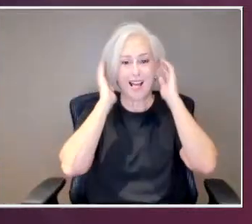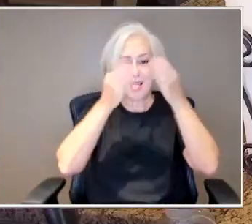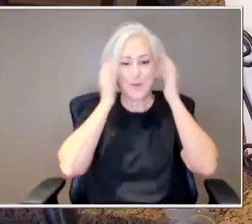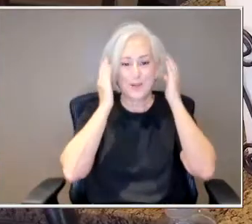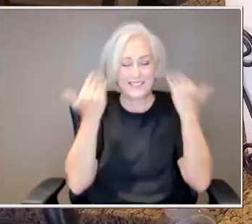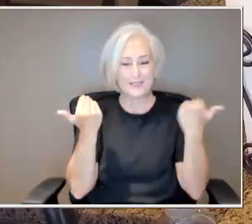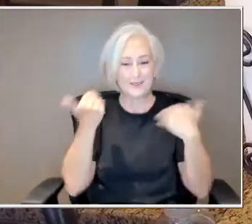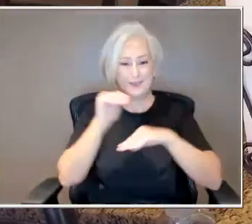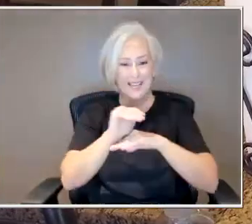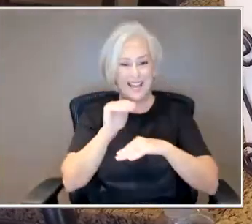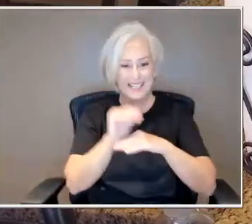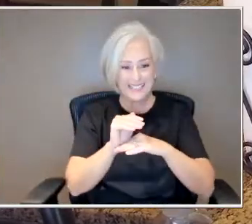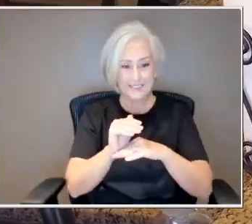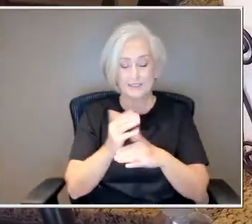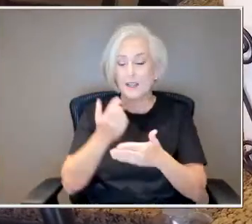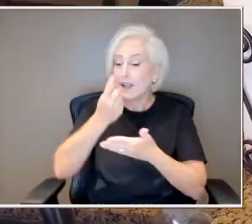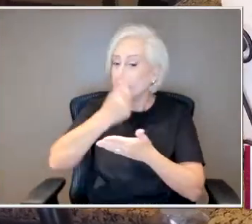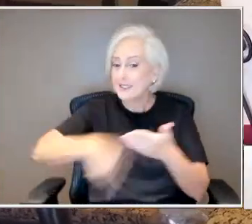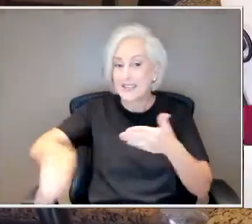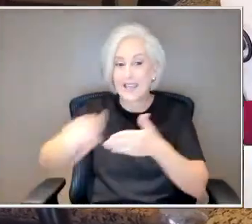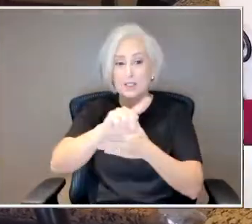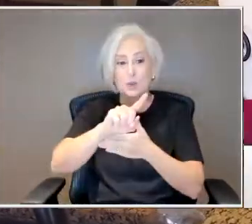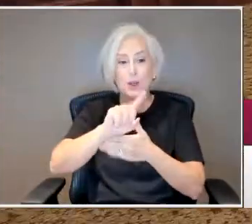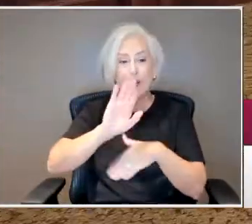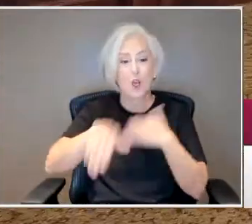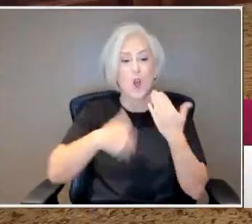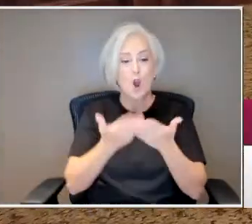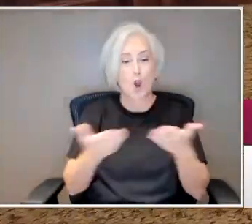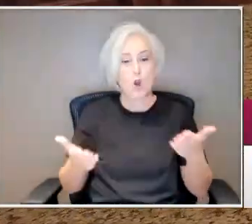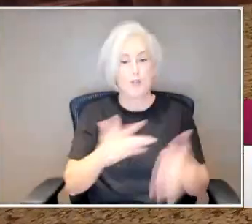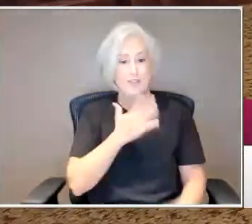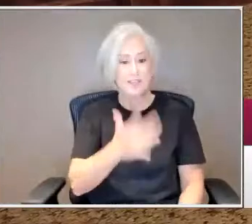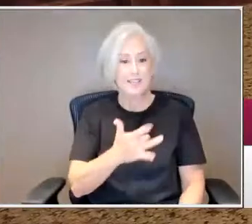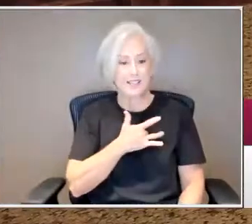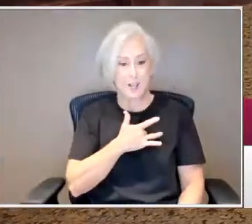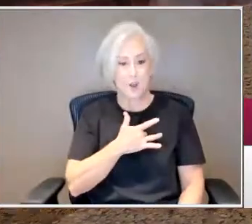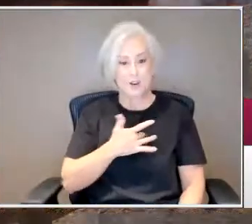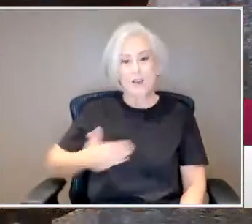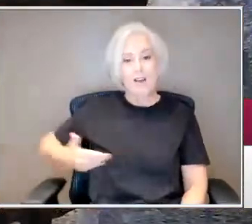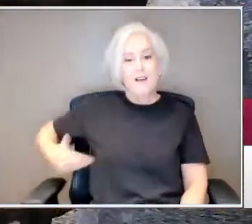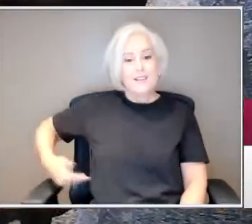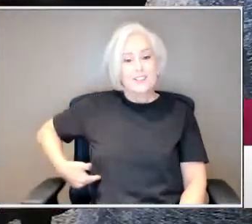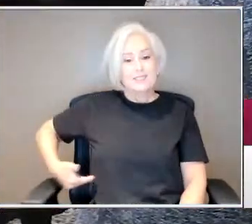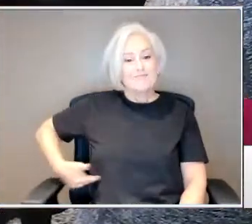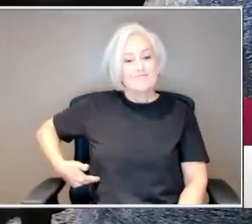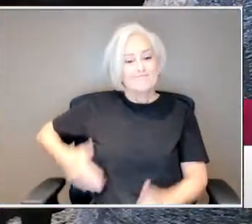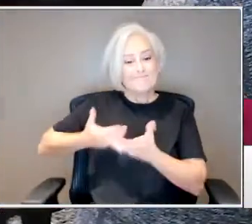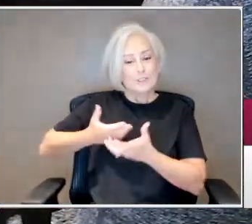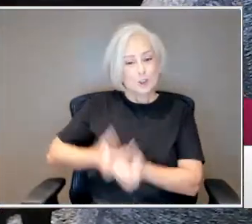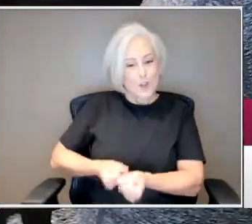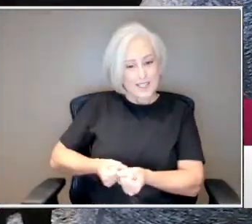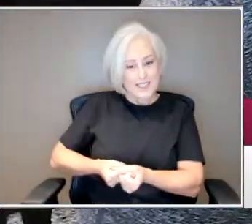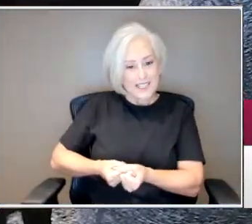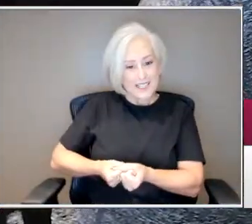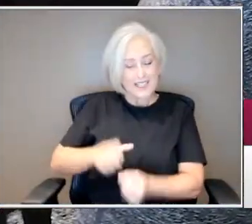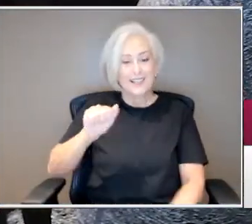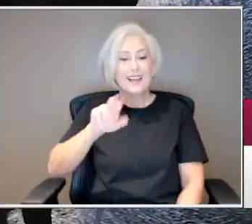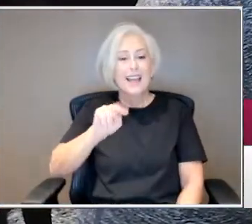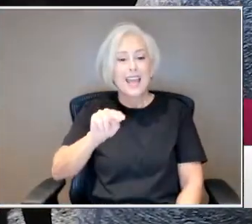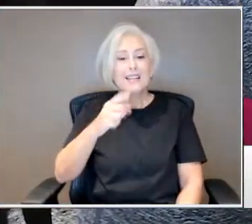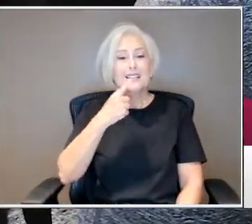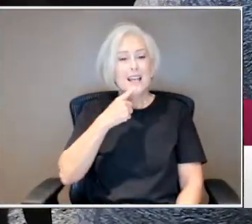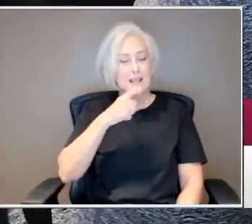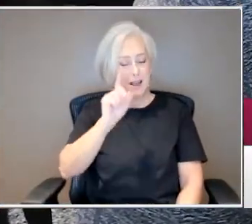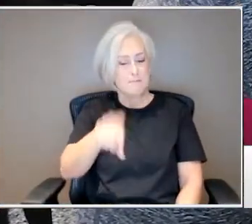up next week on All Things Heart, a lesson in trusting your instincts. Ann Brewer was told she needed a heart